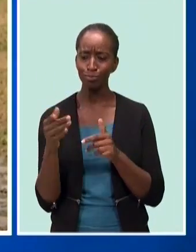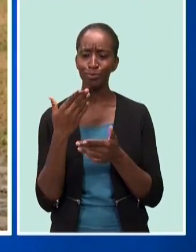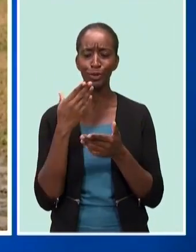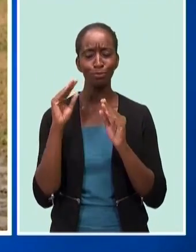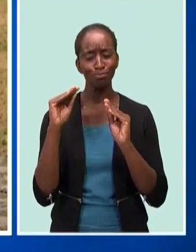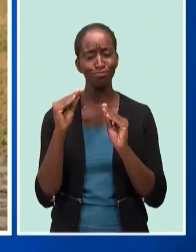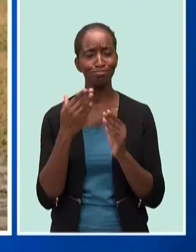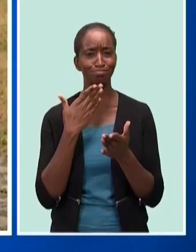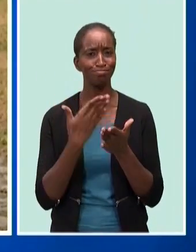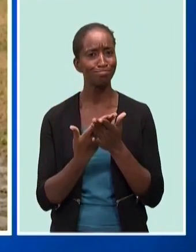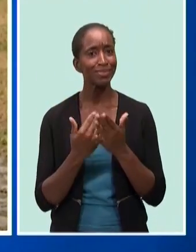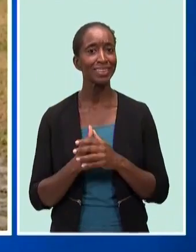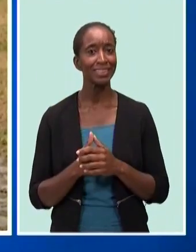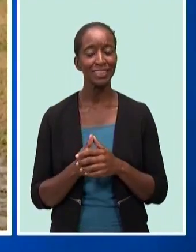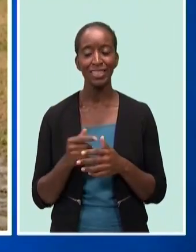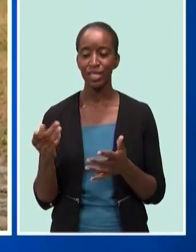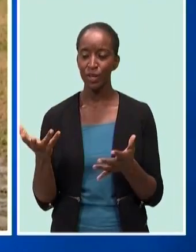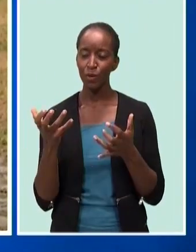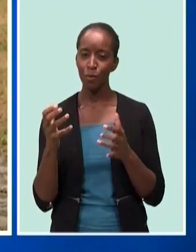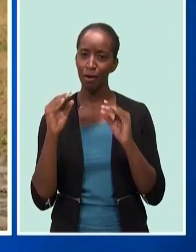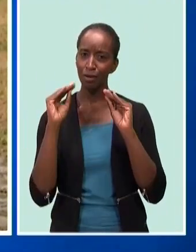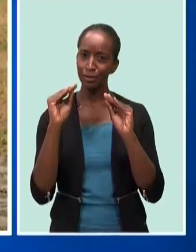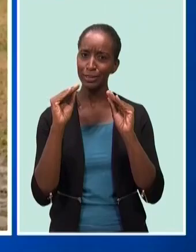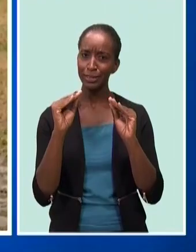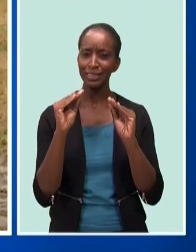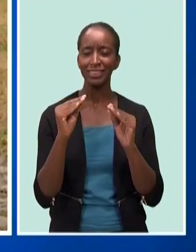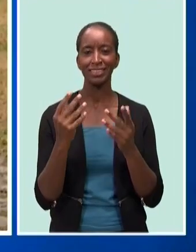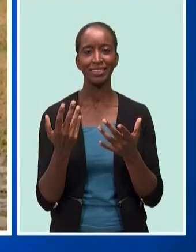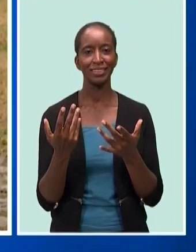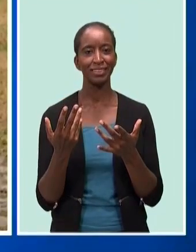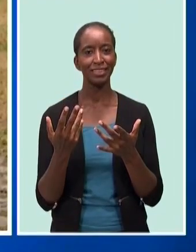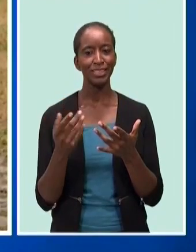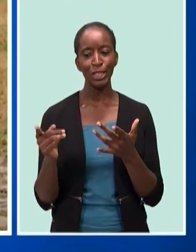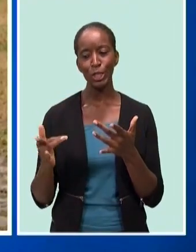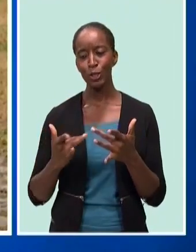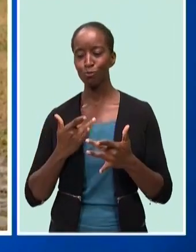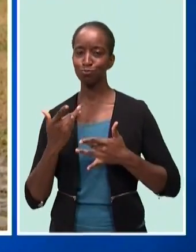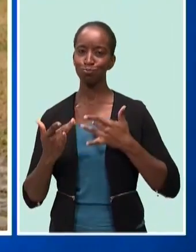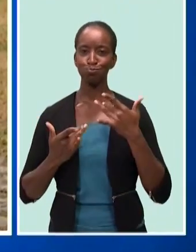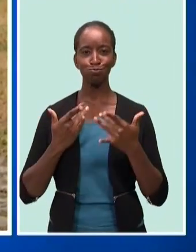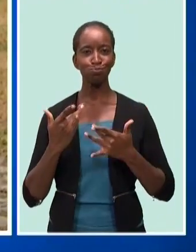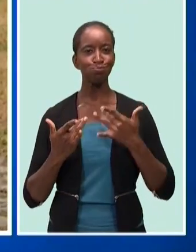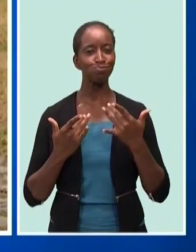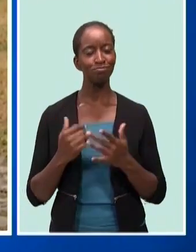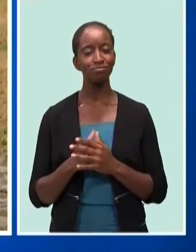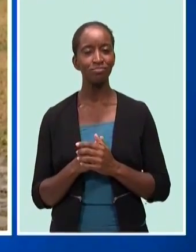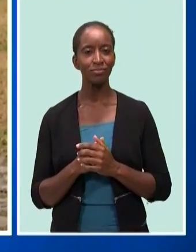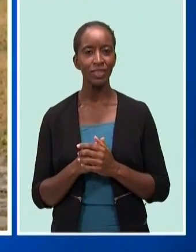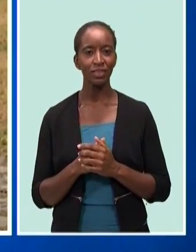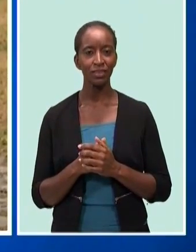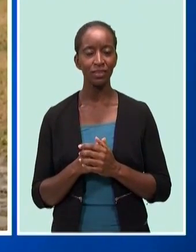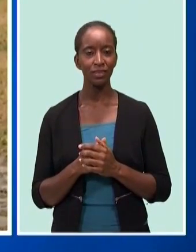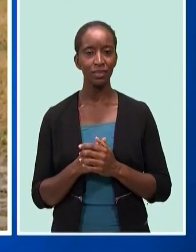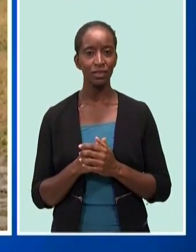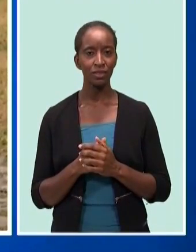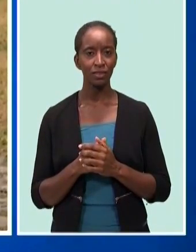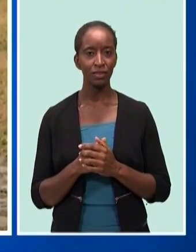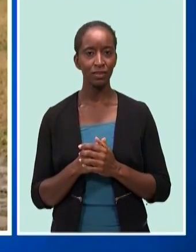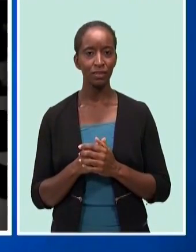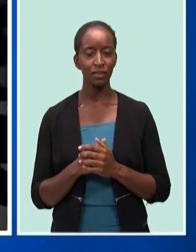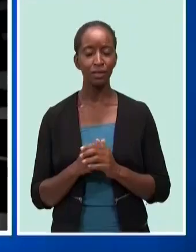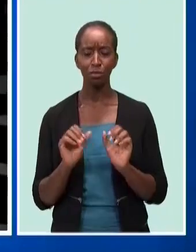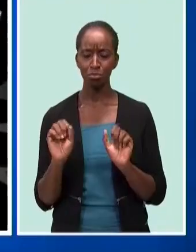forces at the weekend as part of an ongoing terror investigation. His death led to protests and has been condemned by